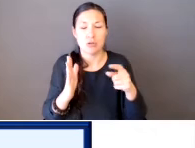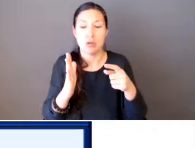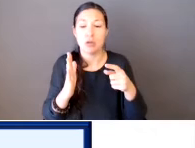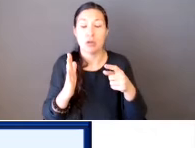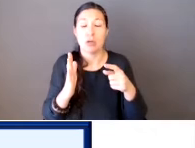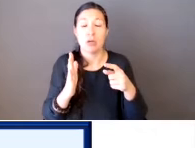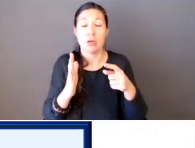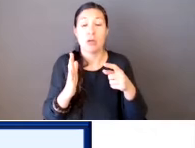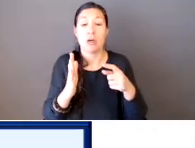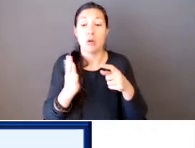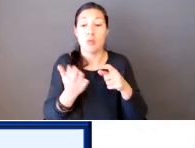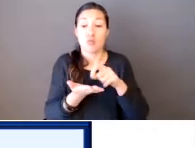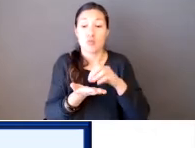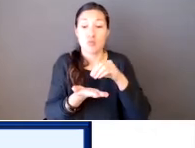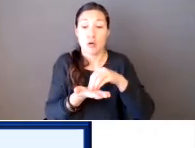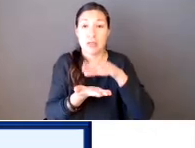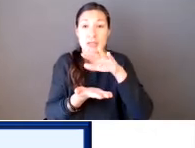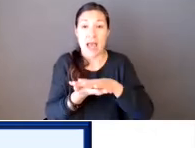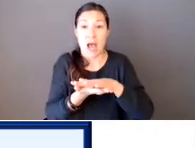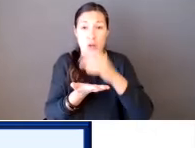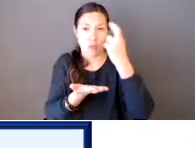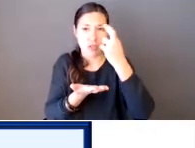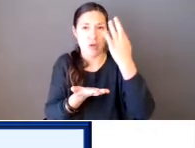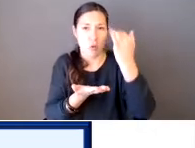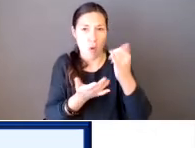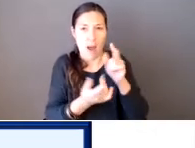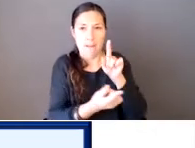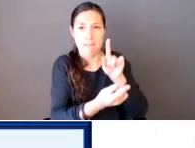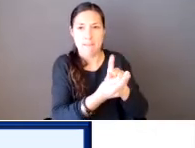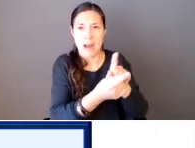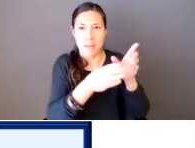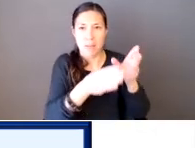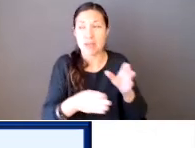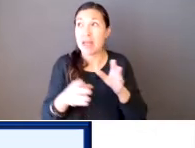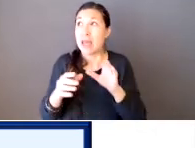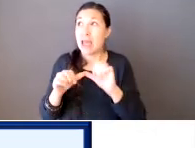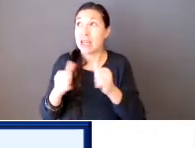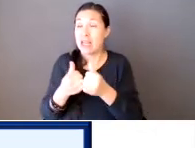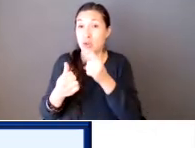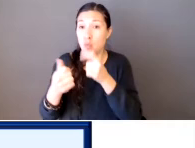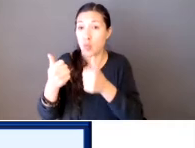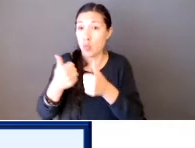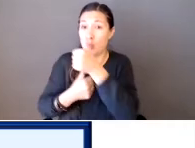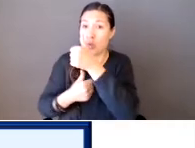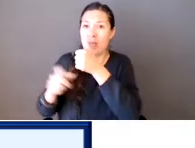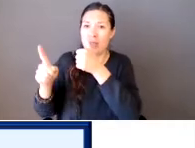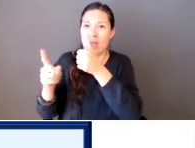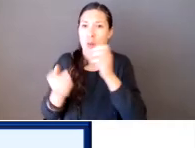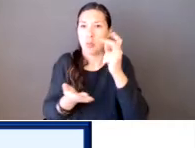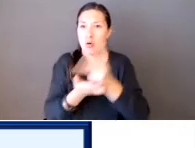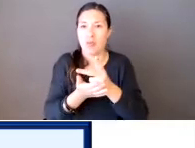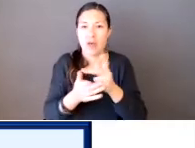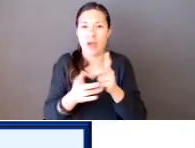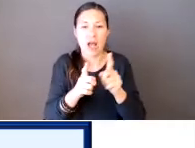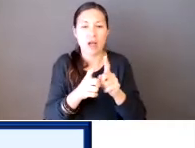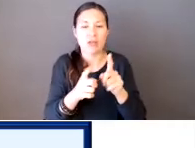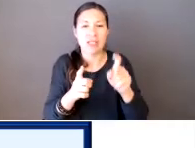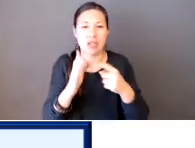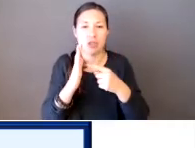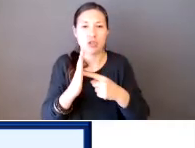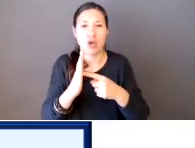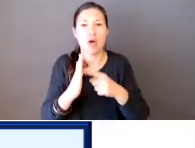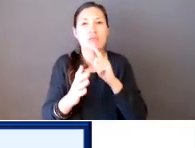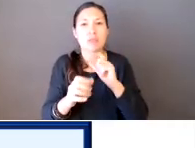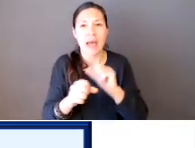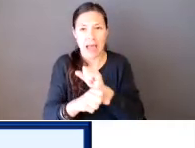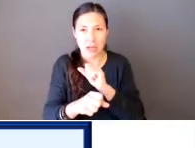options, that the agency itself, higher ups, had approved it, and indicate which safety precautions they were taking. Social distancing, 6